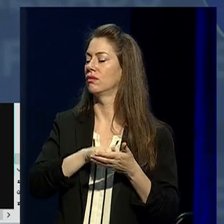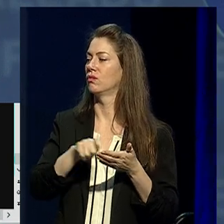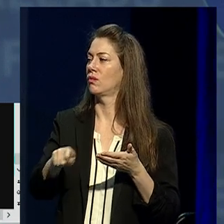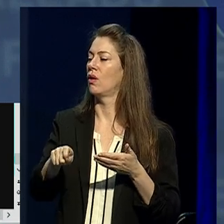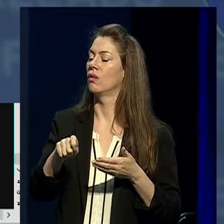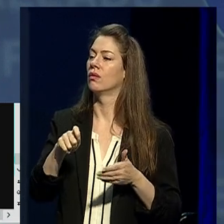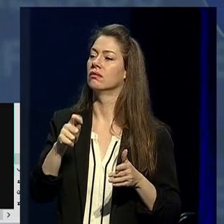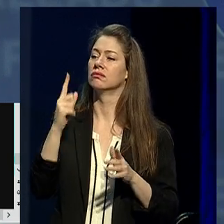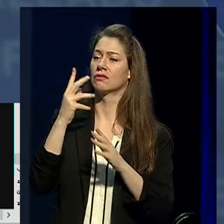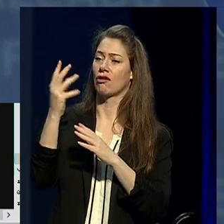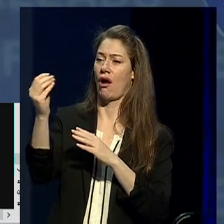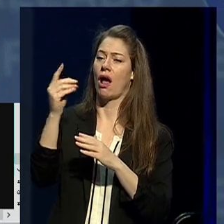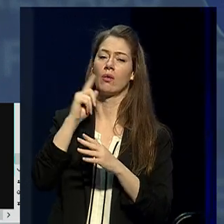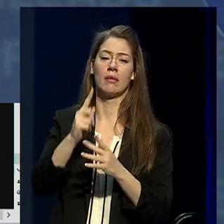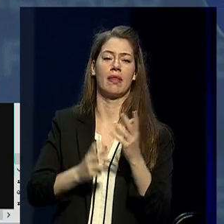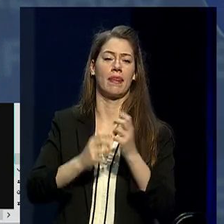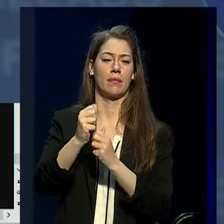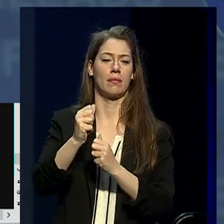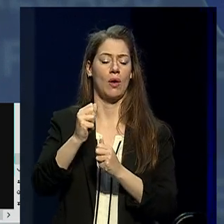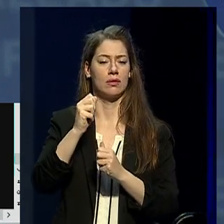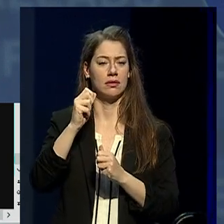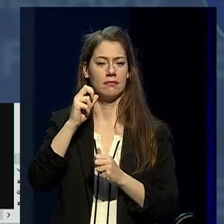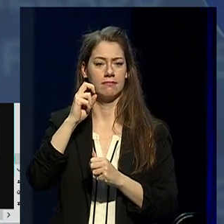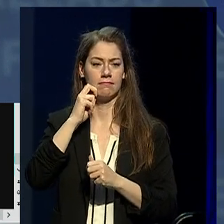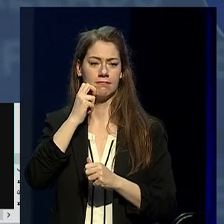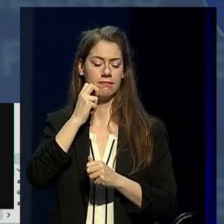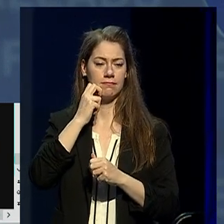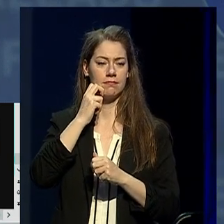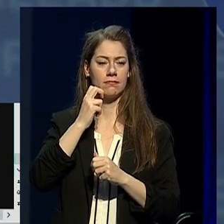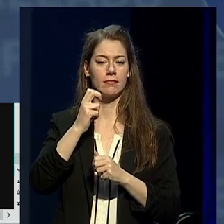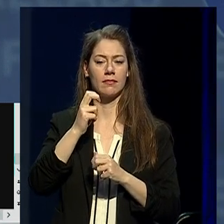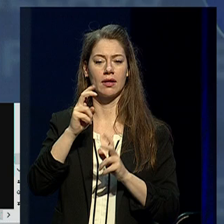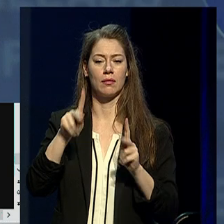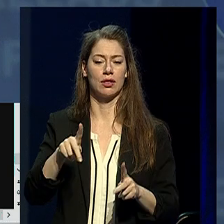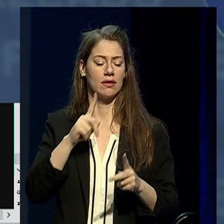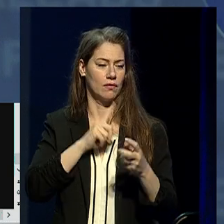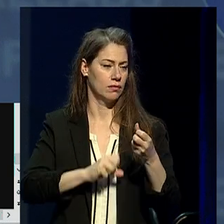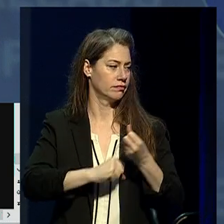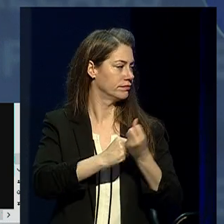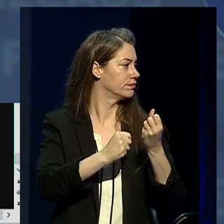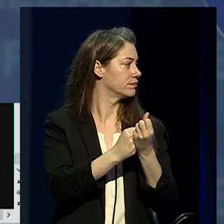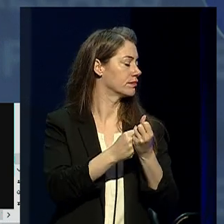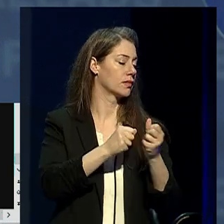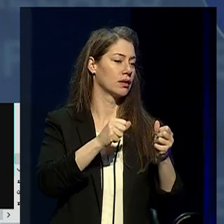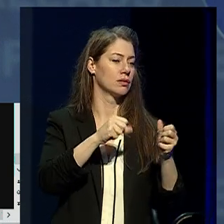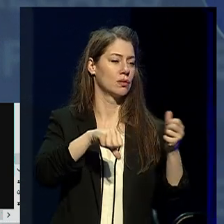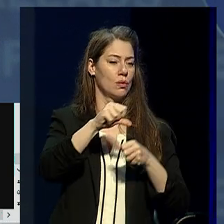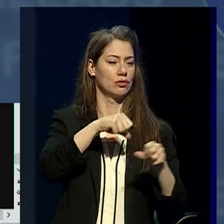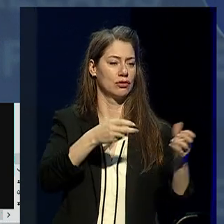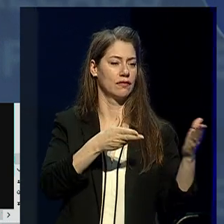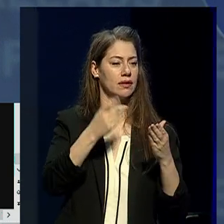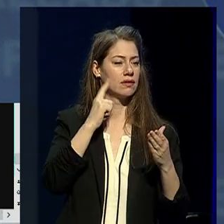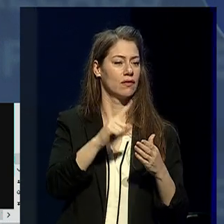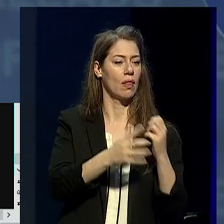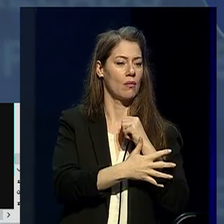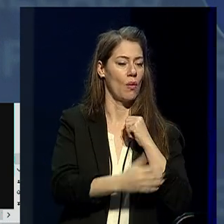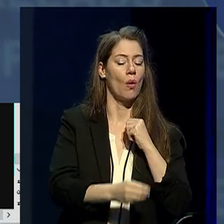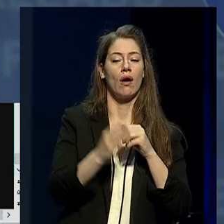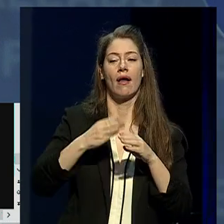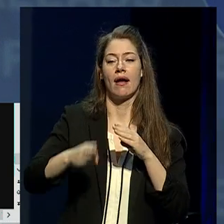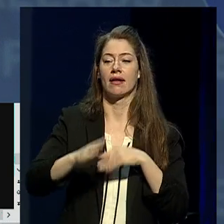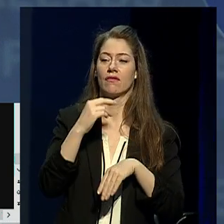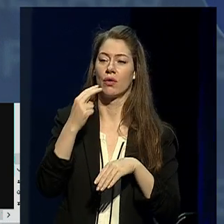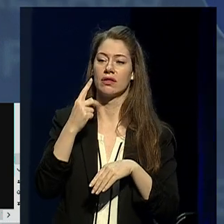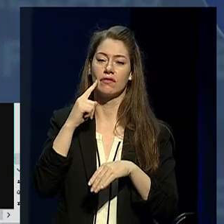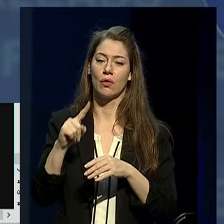will be the Senate's most vehement partisan for social services for the poor, the Senate's angriest voice against tax